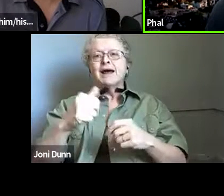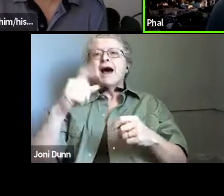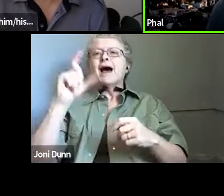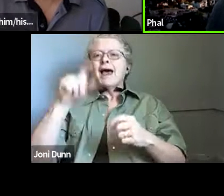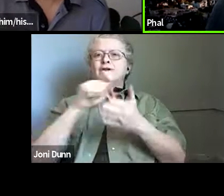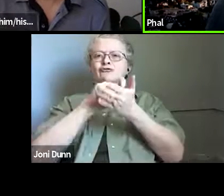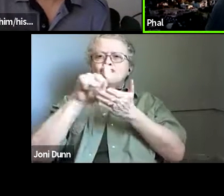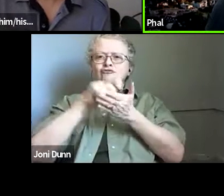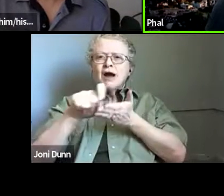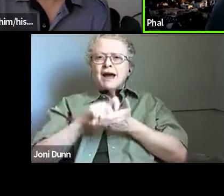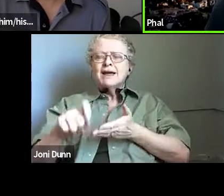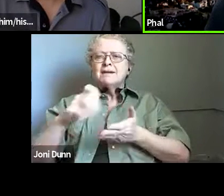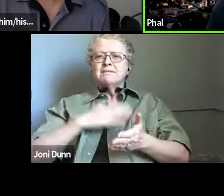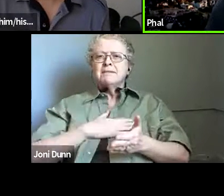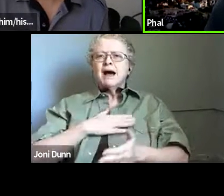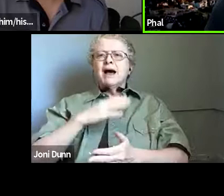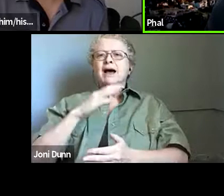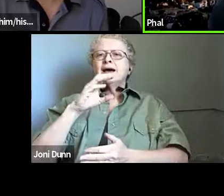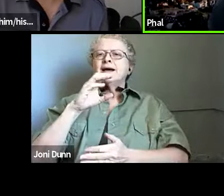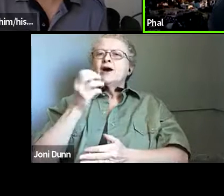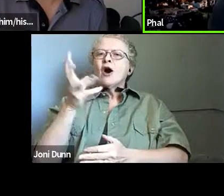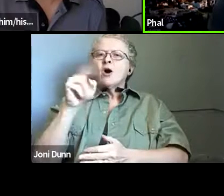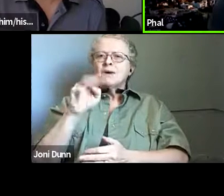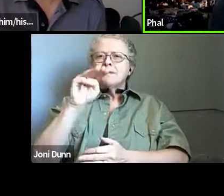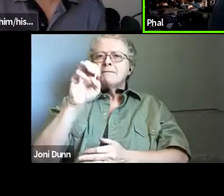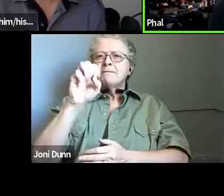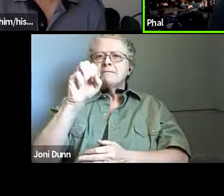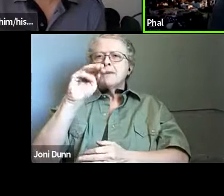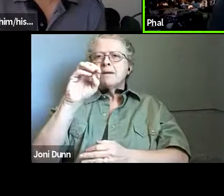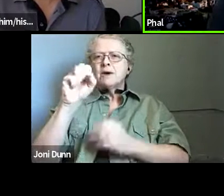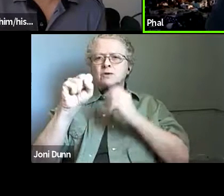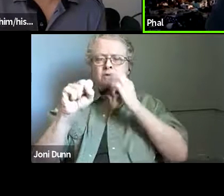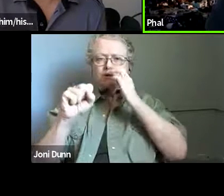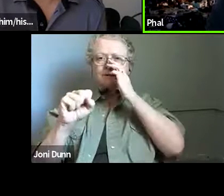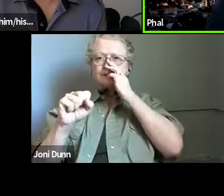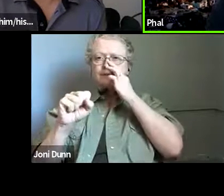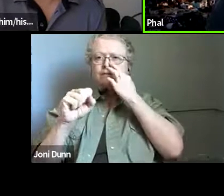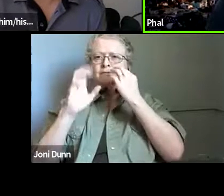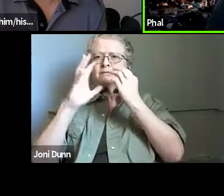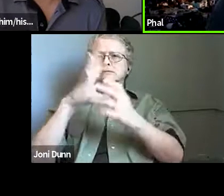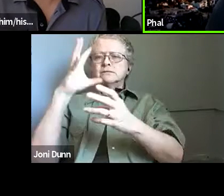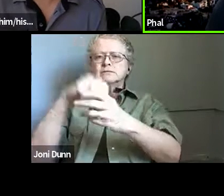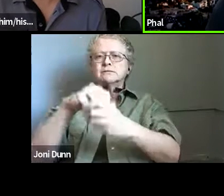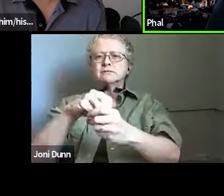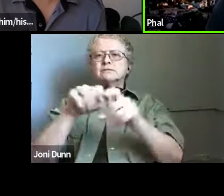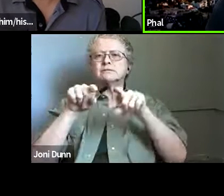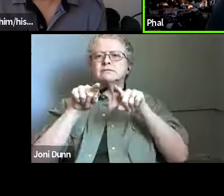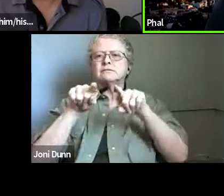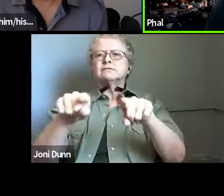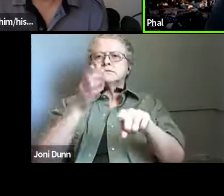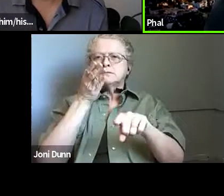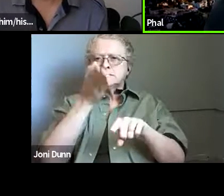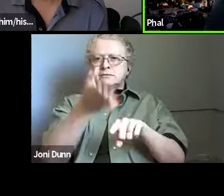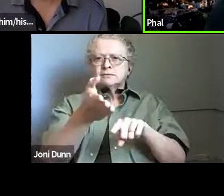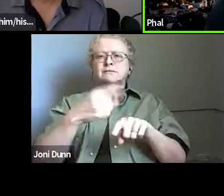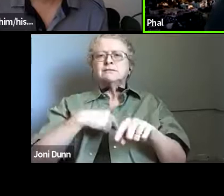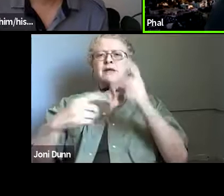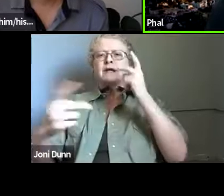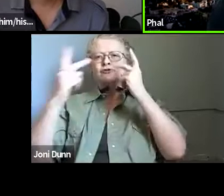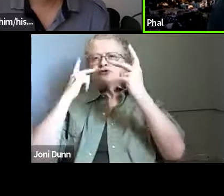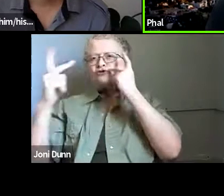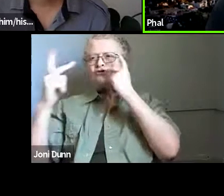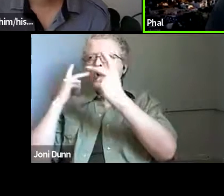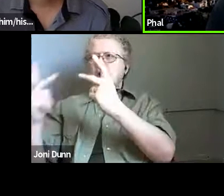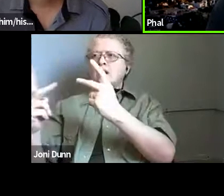inside of a locked box, right? And so this is a different type of place. But while I was in that predicament, I saw some very,